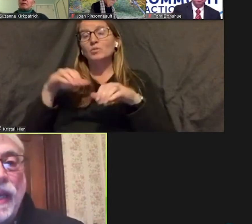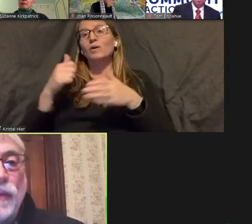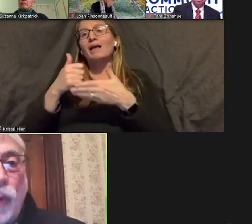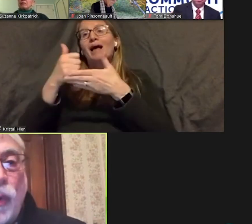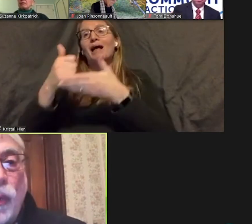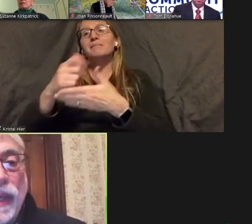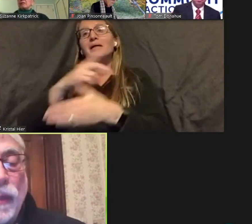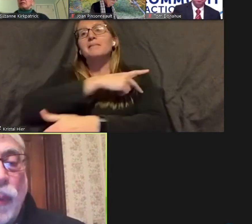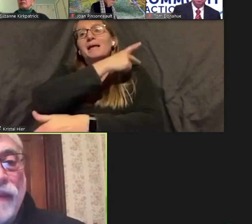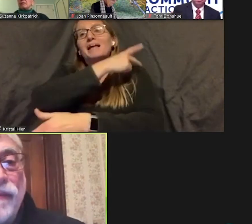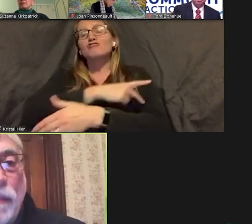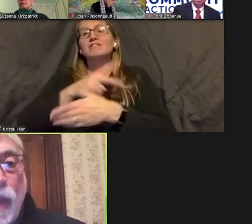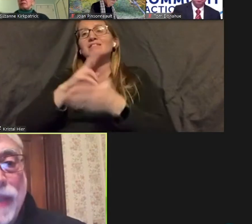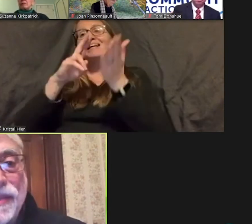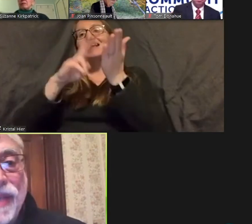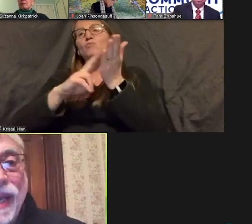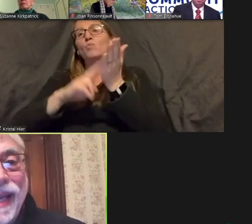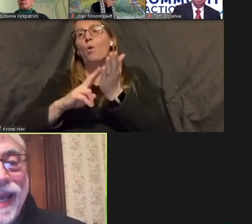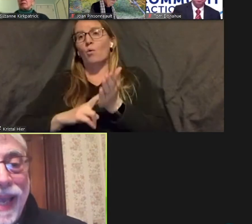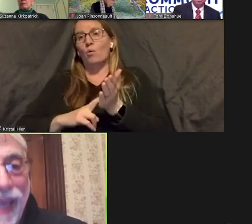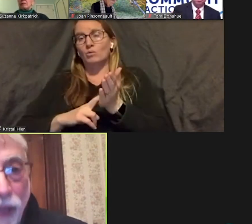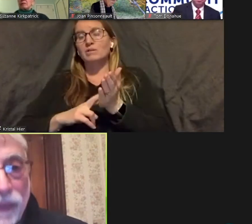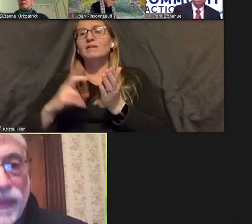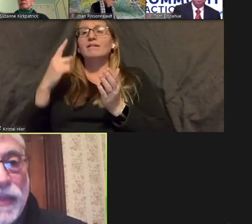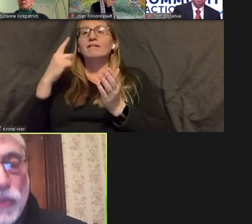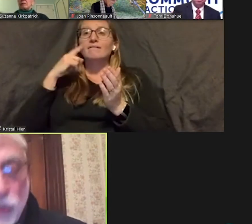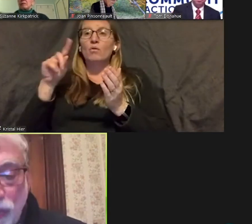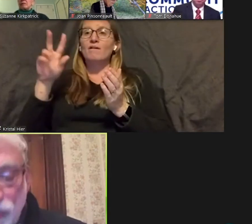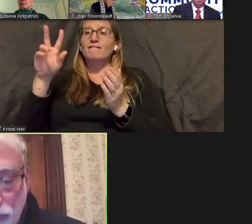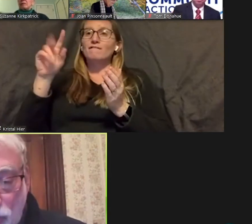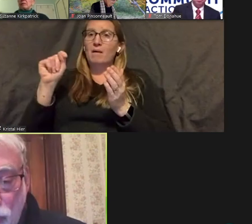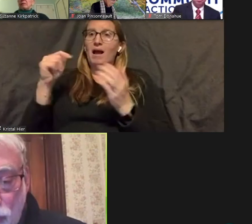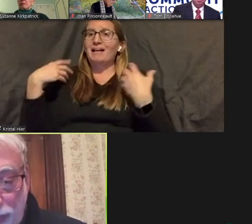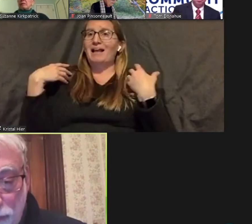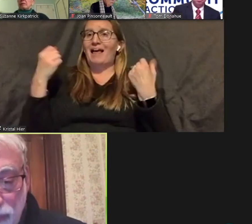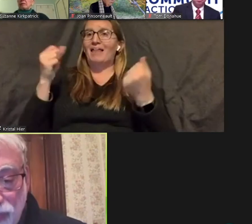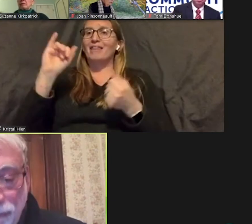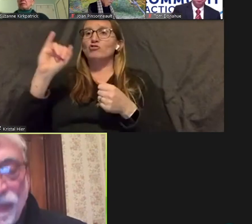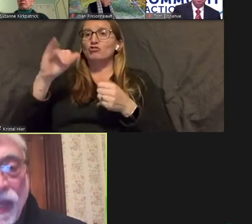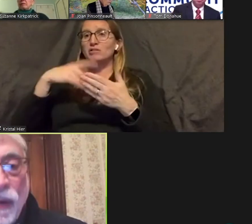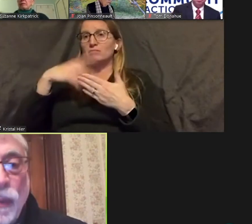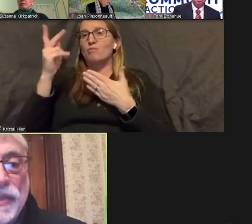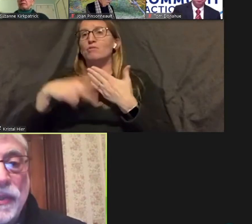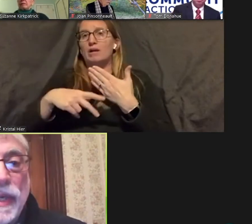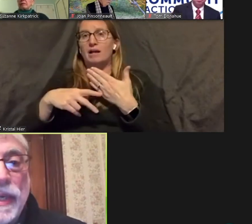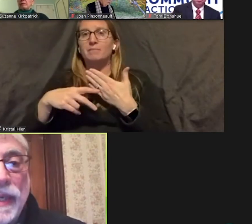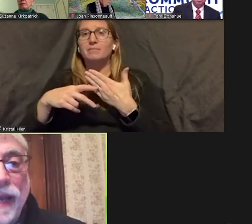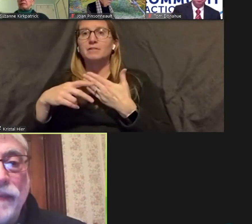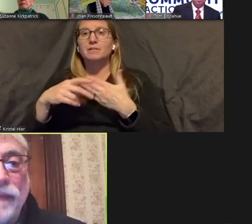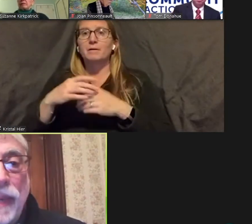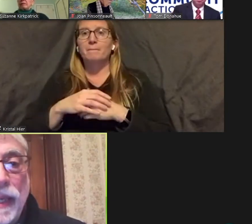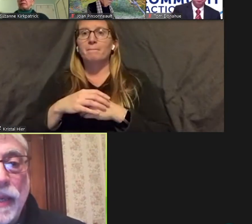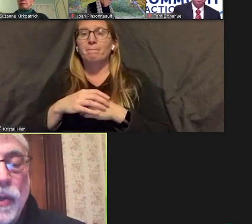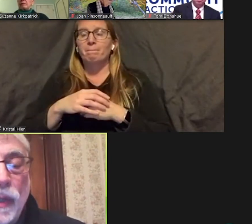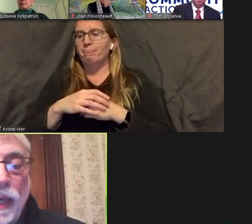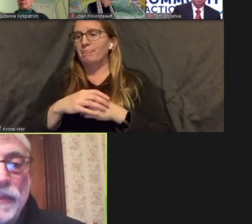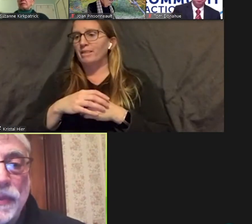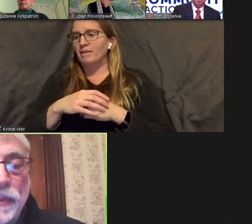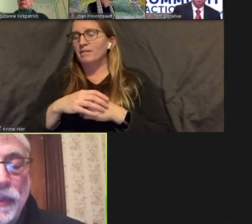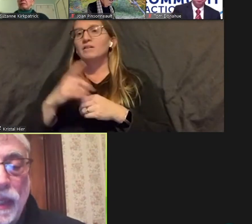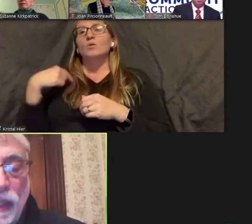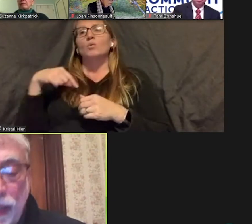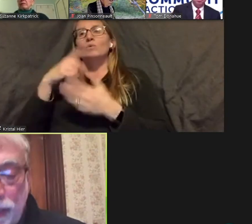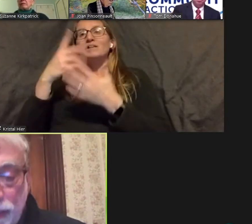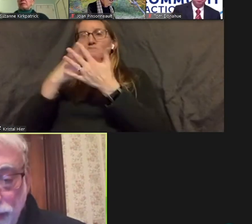patients get enrolled in one of Vermont's health insurance programs. We screen everybody who